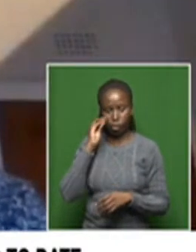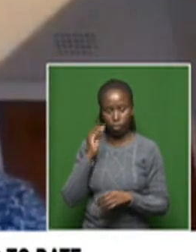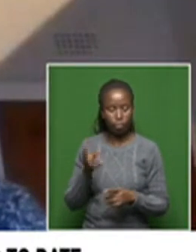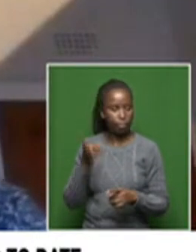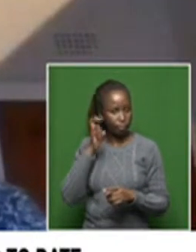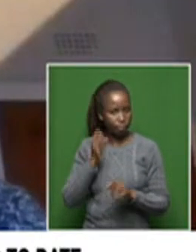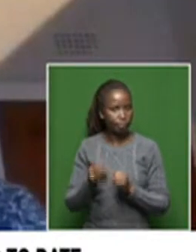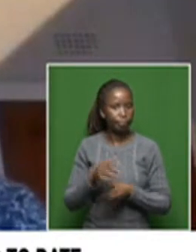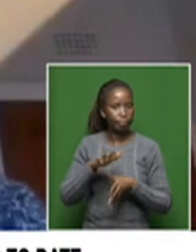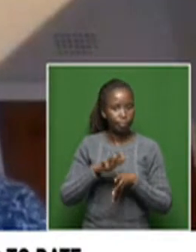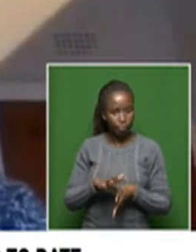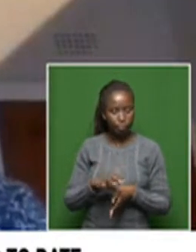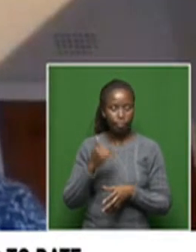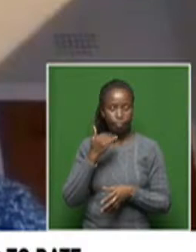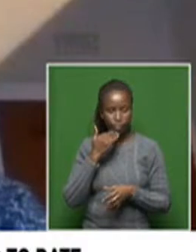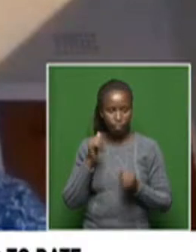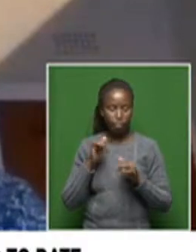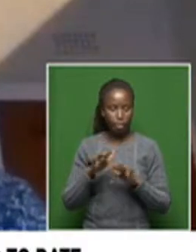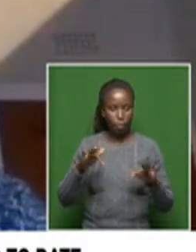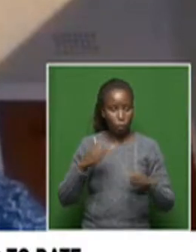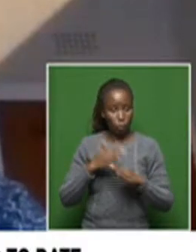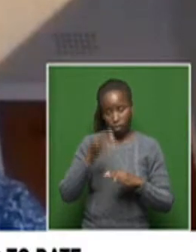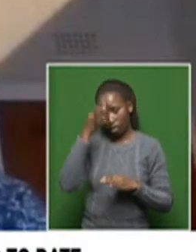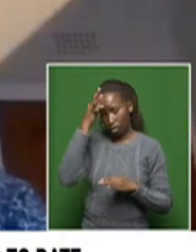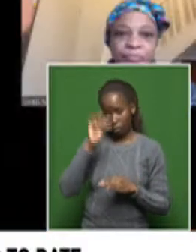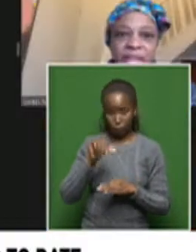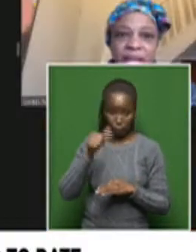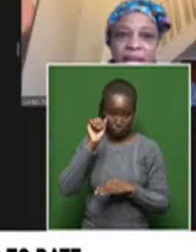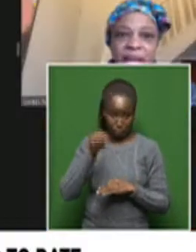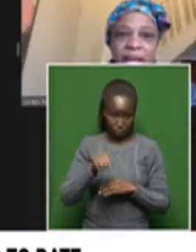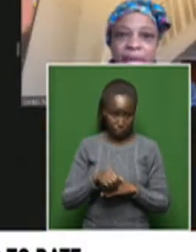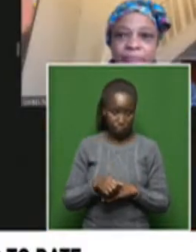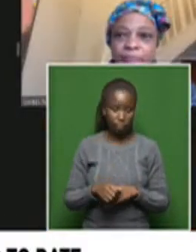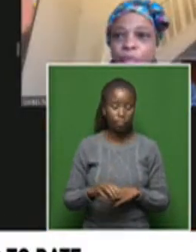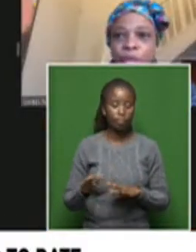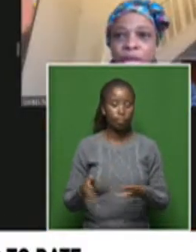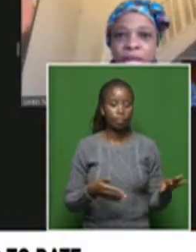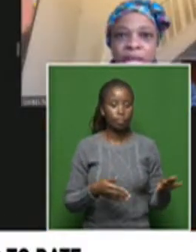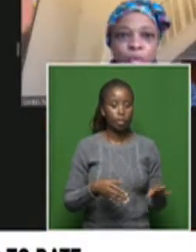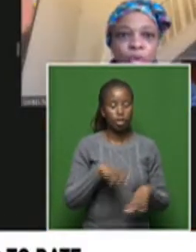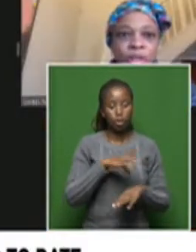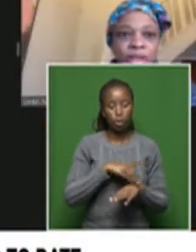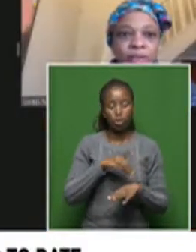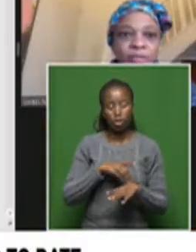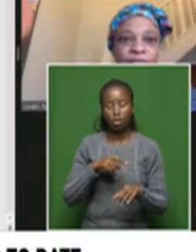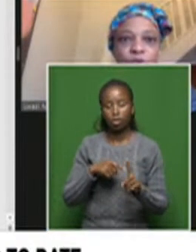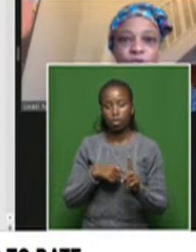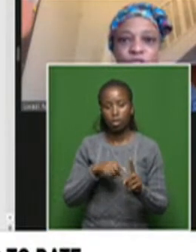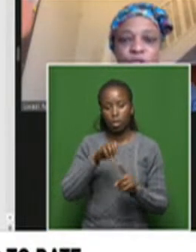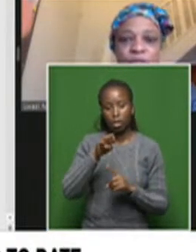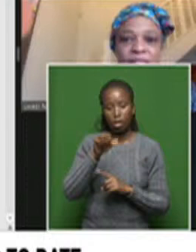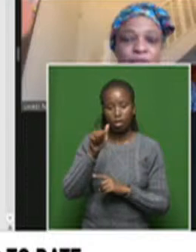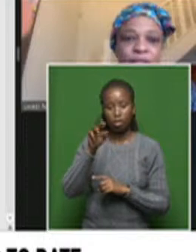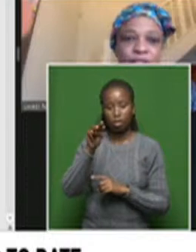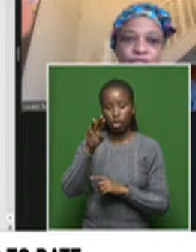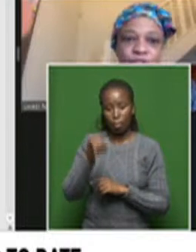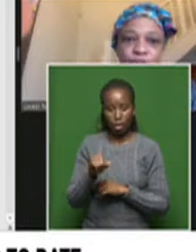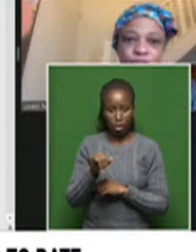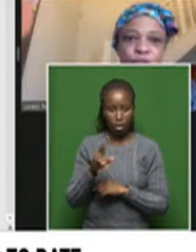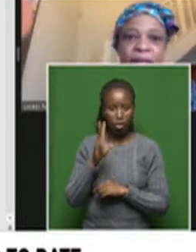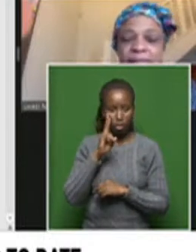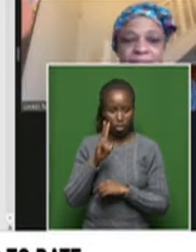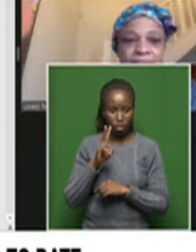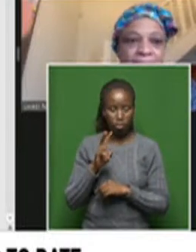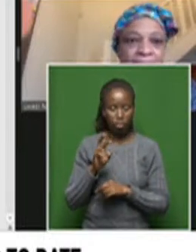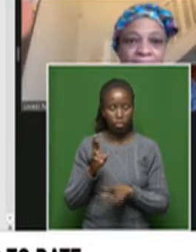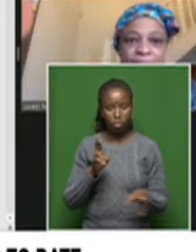prioritizing our frontline workers. Dr. Barry Kisnasamy, we will give the floor to you as you're ready to share your